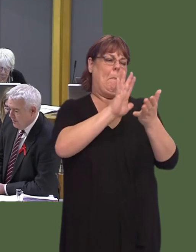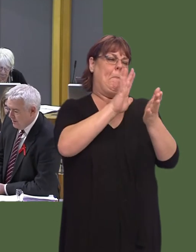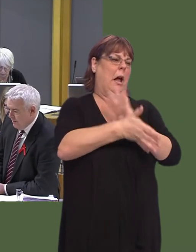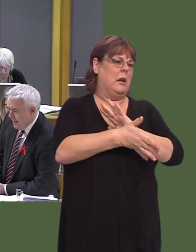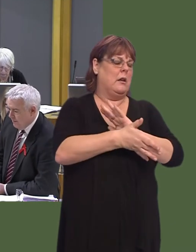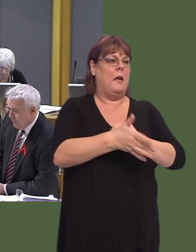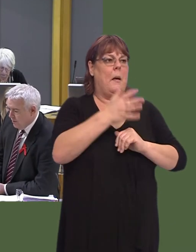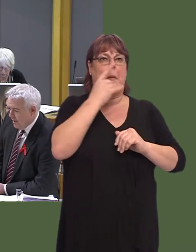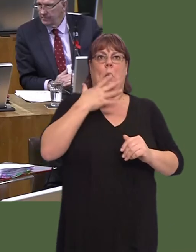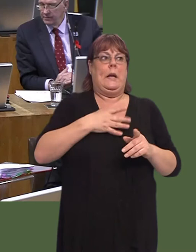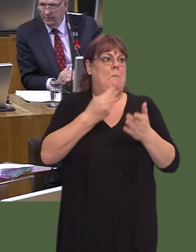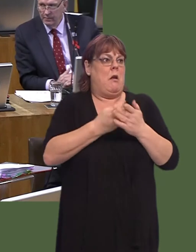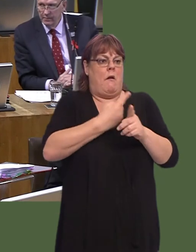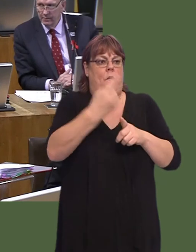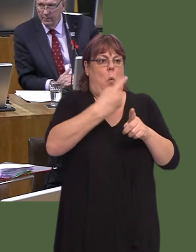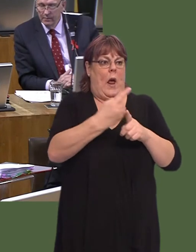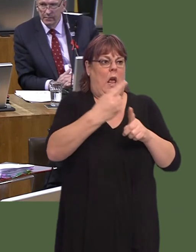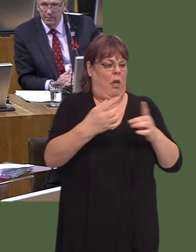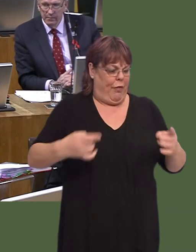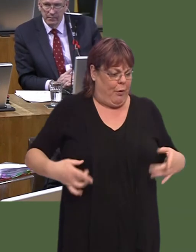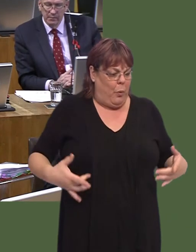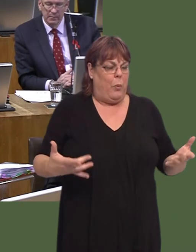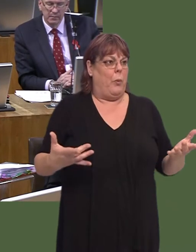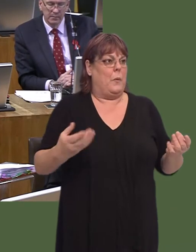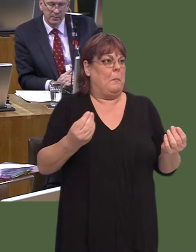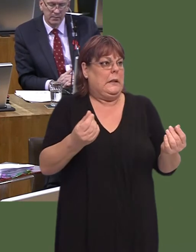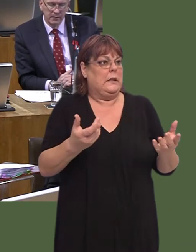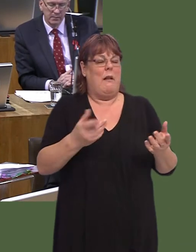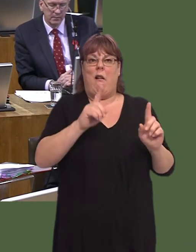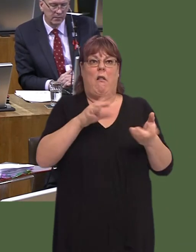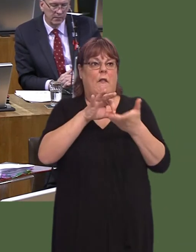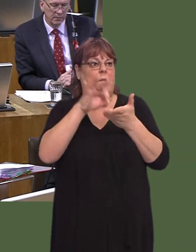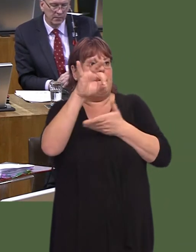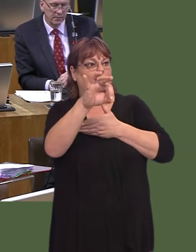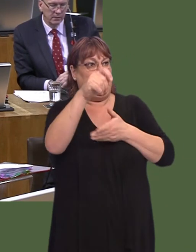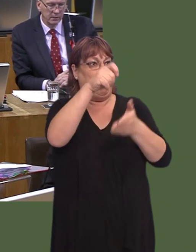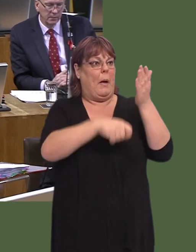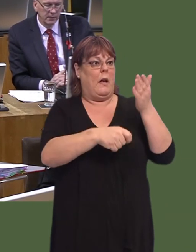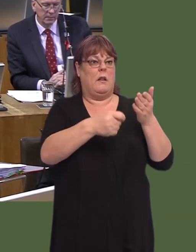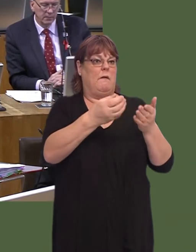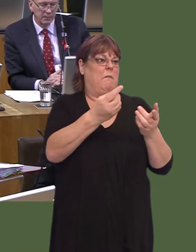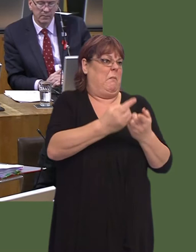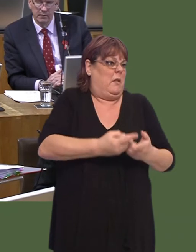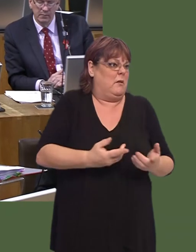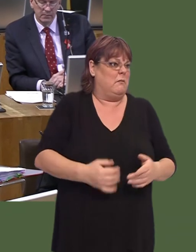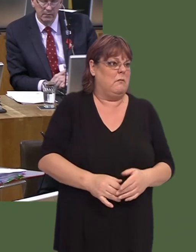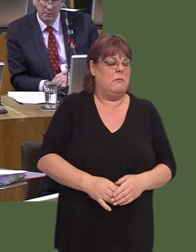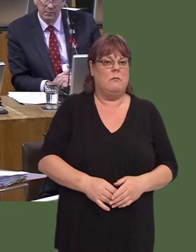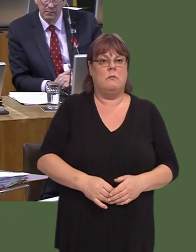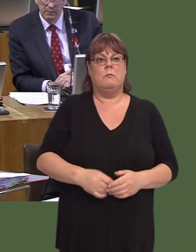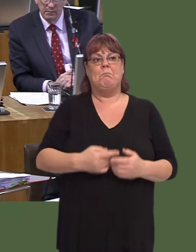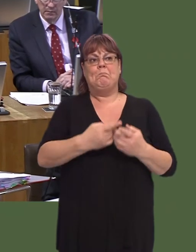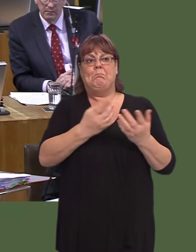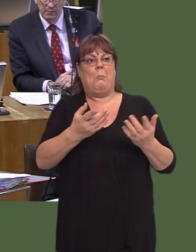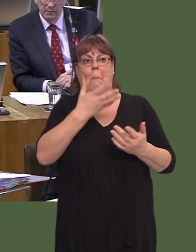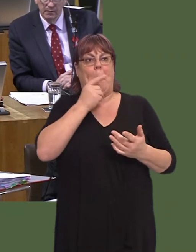left without money, people who need money on a weekly basis. People are left in a situation where they cannot afford to buy things. People